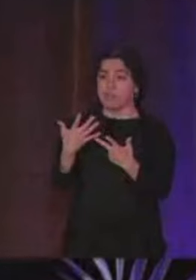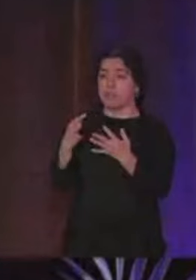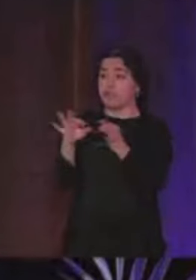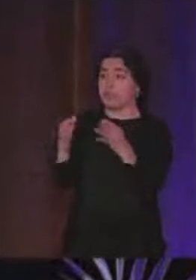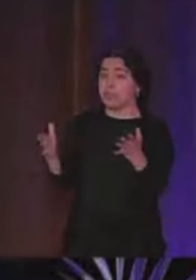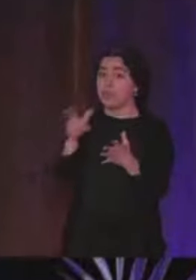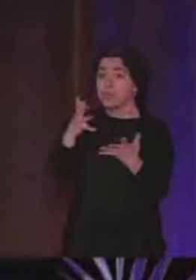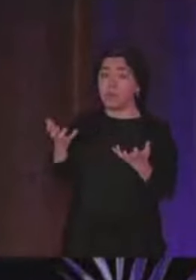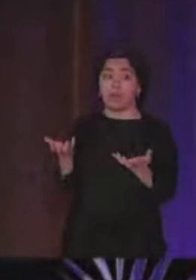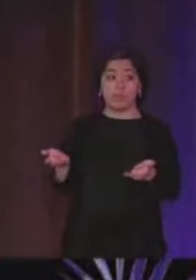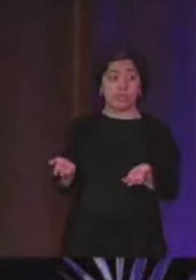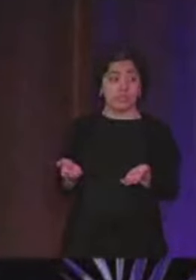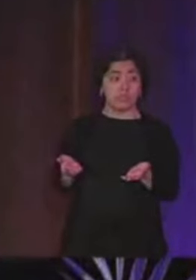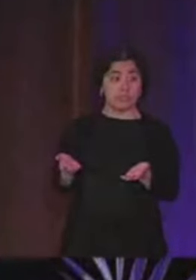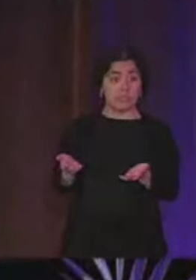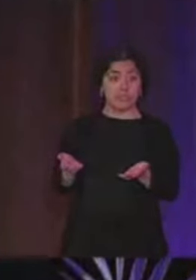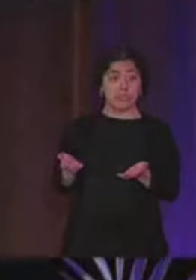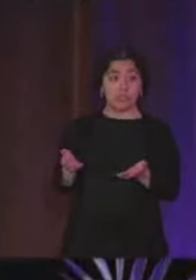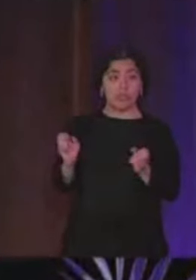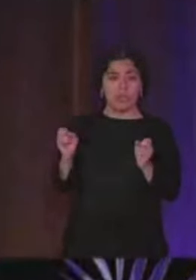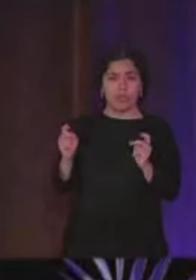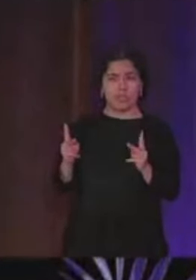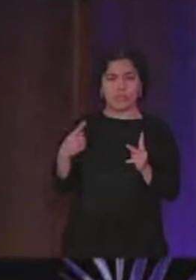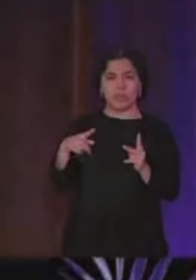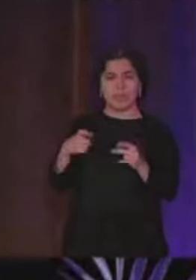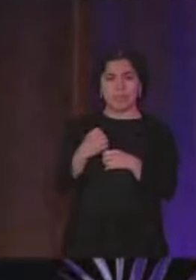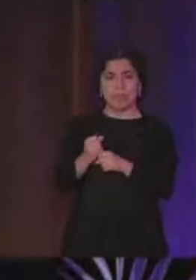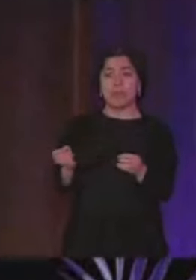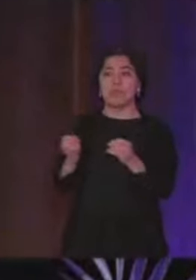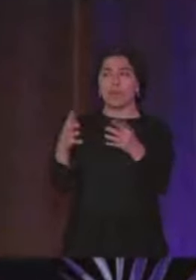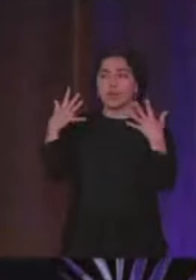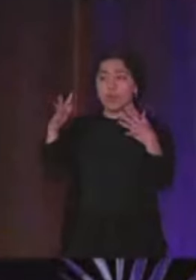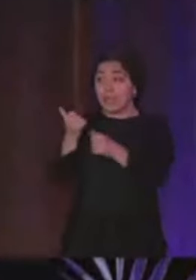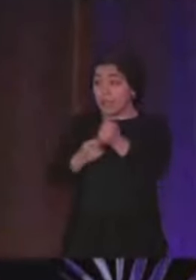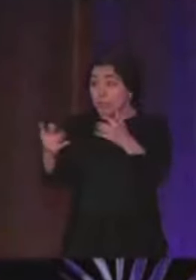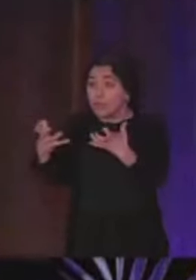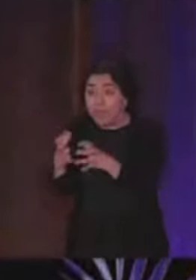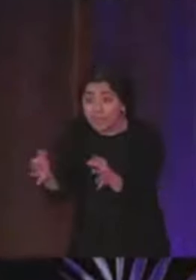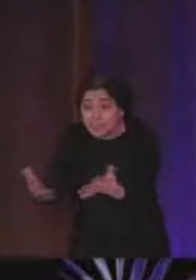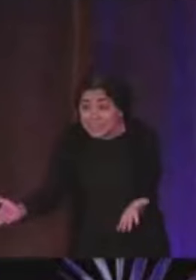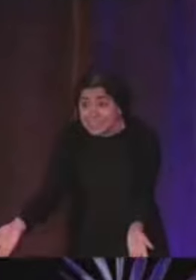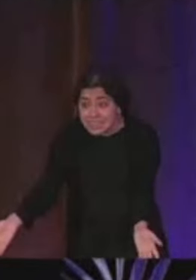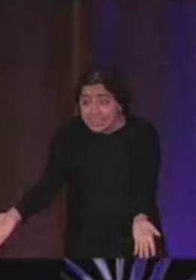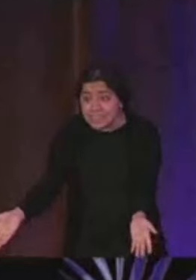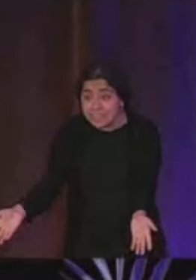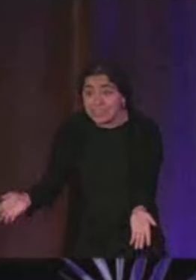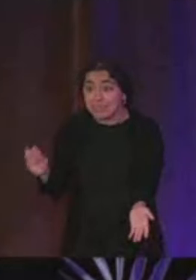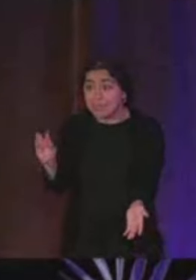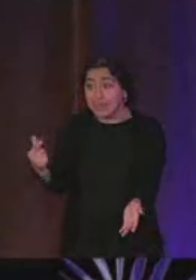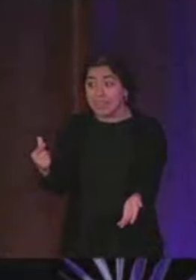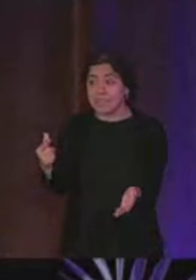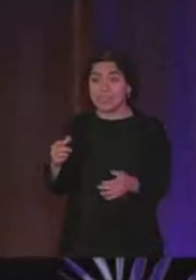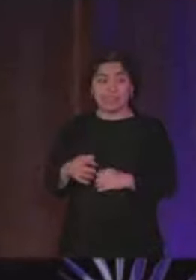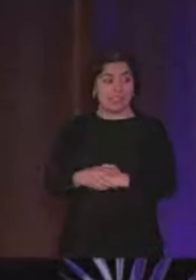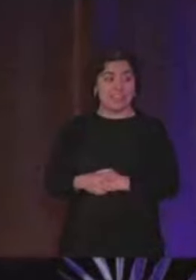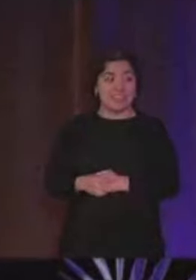here? Yeah. Okay, we need to make more noise. So anyone want some swag? Okay,